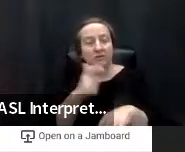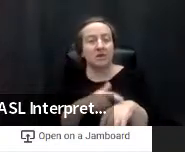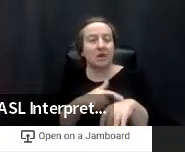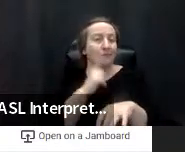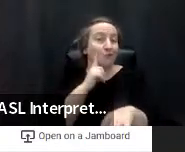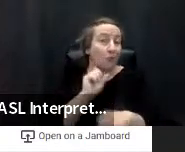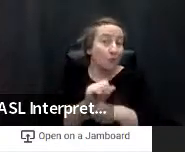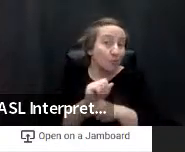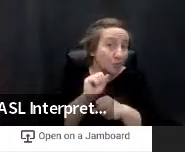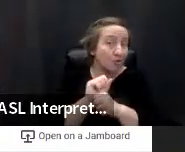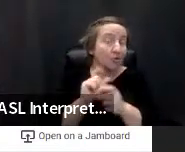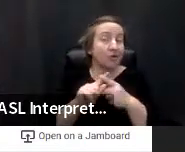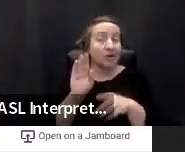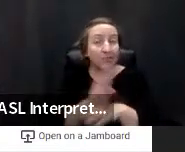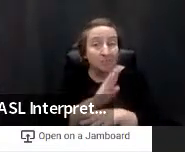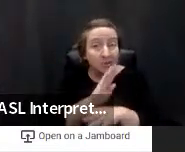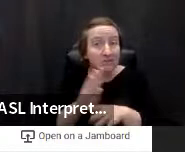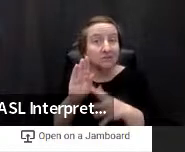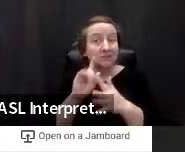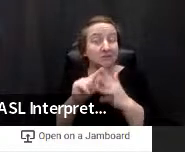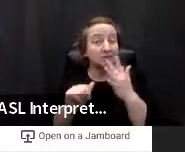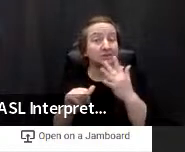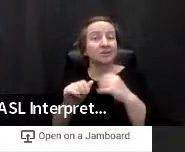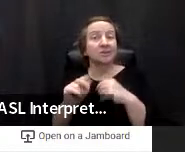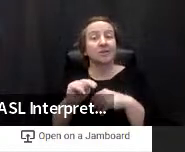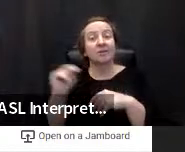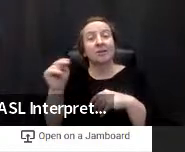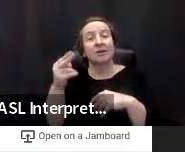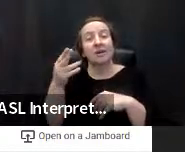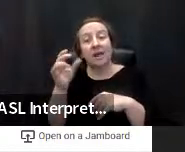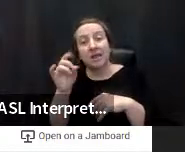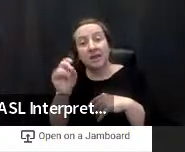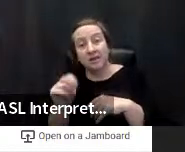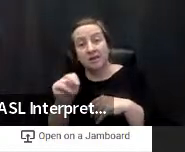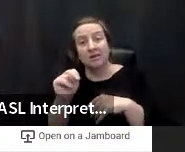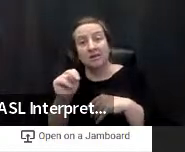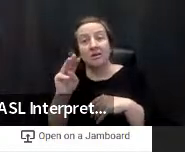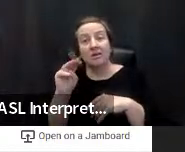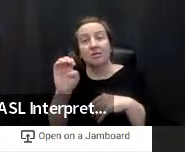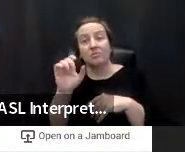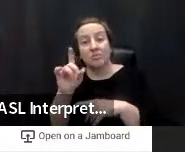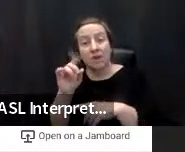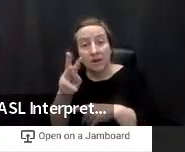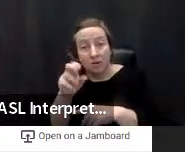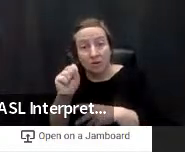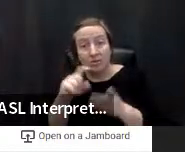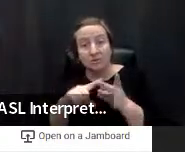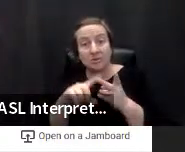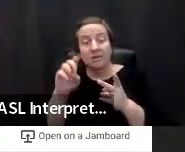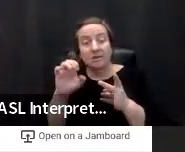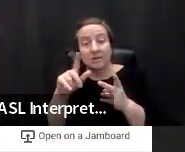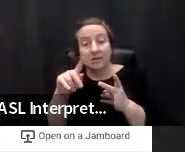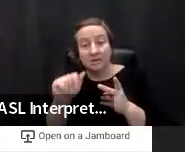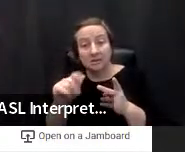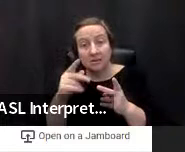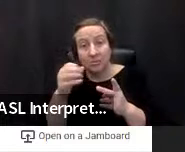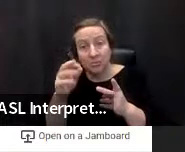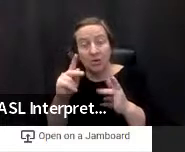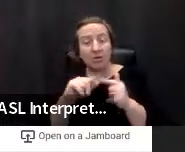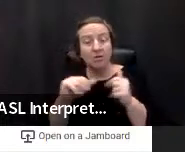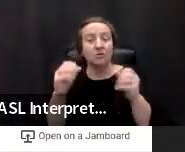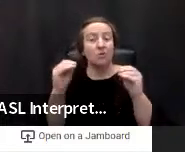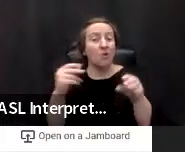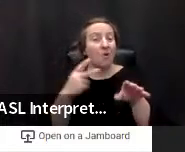employment businesses in North Hayden Meadows and Delta Park areas. The no interchange could